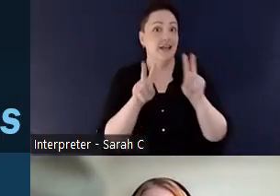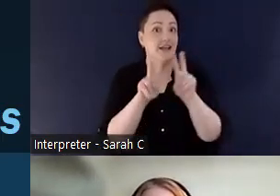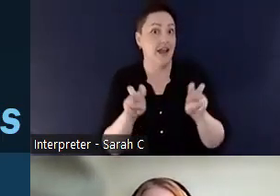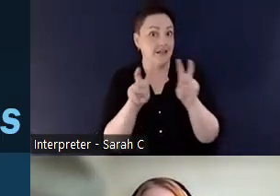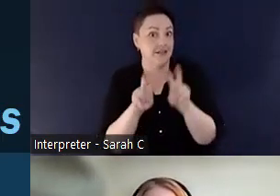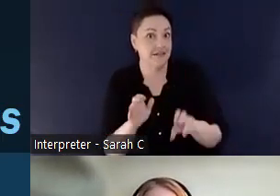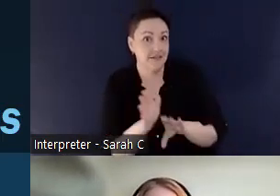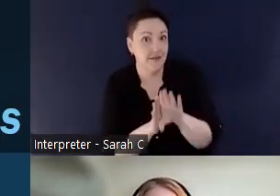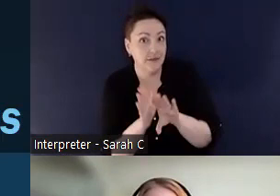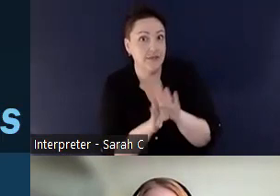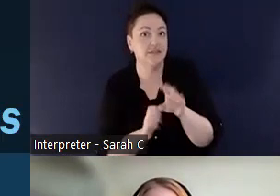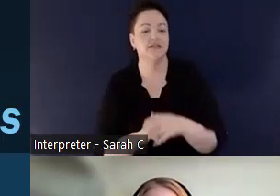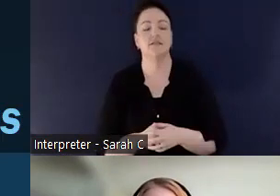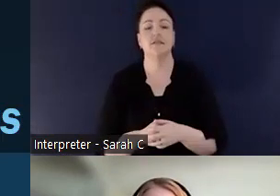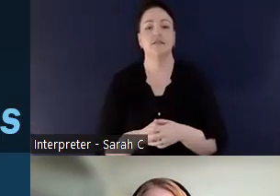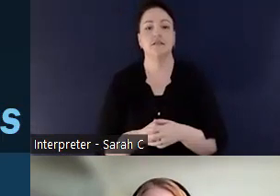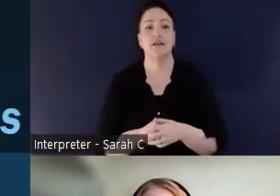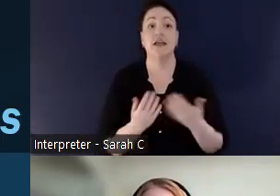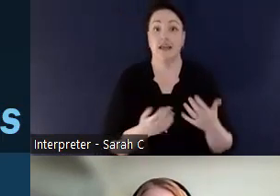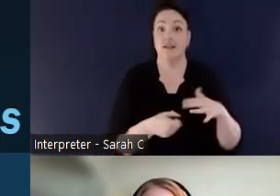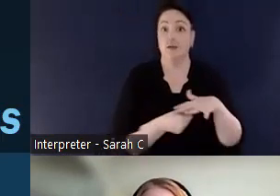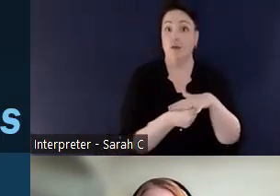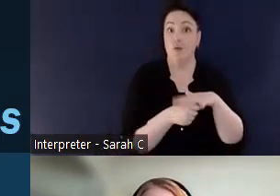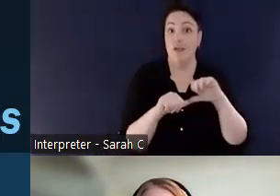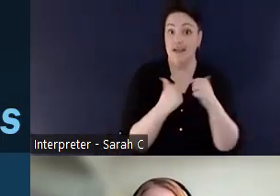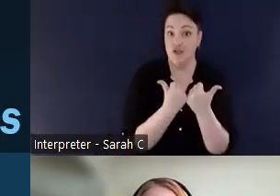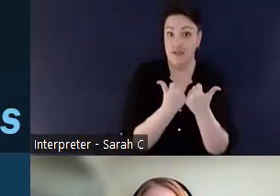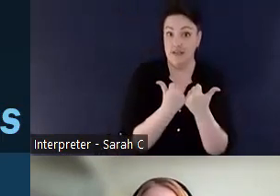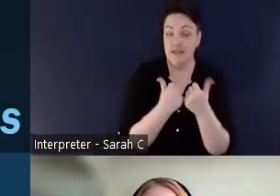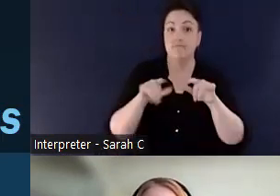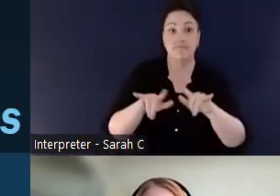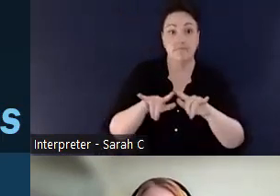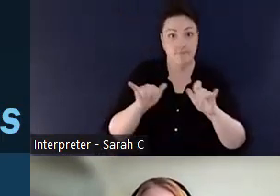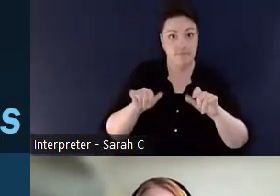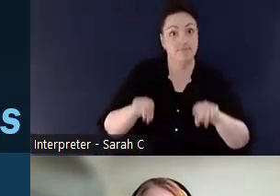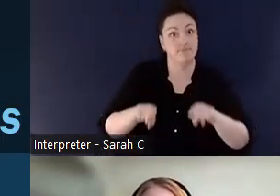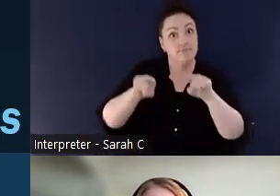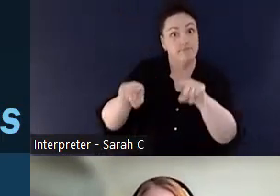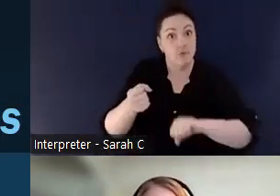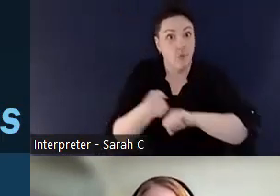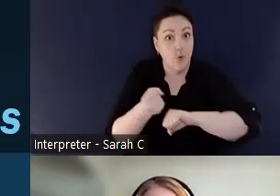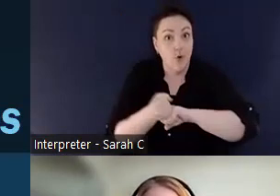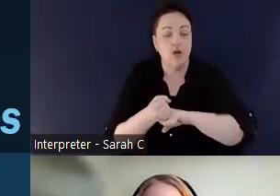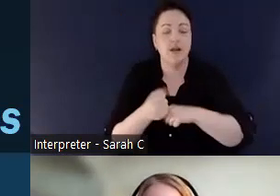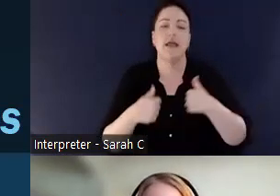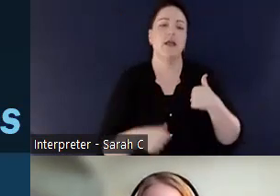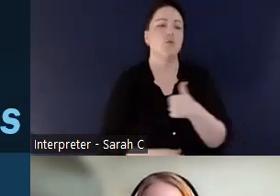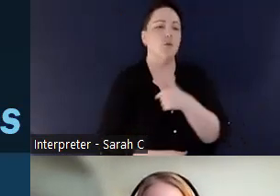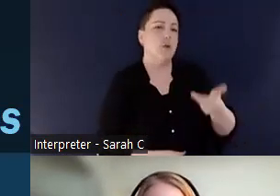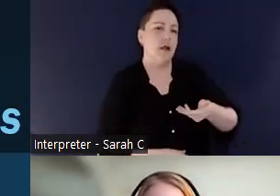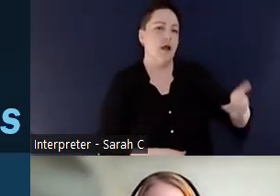supported, alongside the local agency, and we would likely hire a consultant team to support that process as